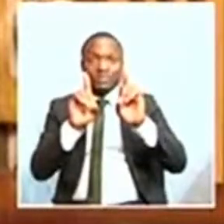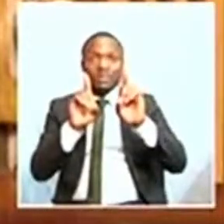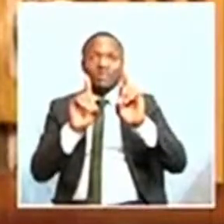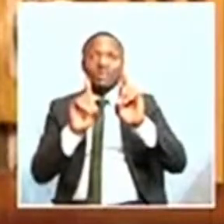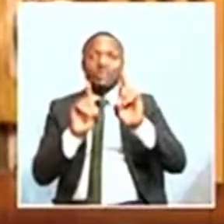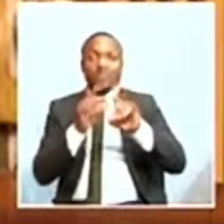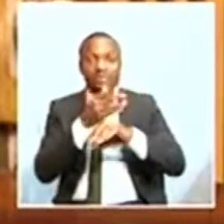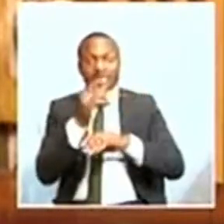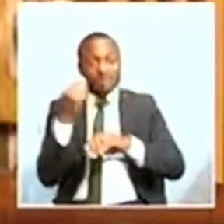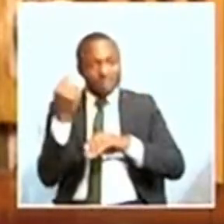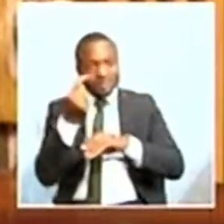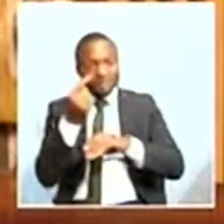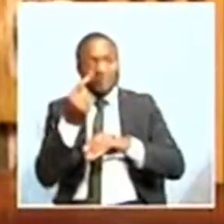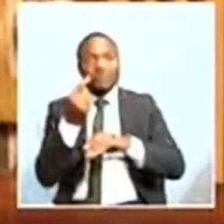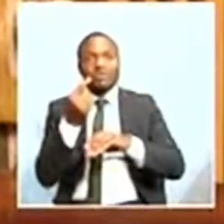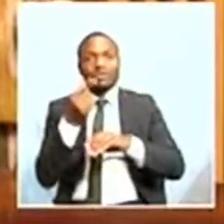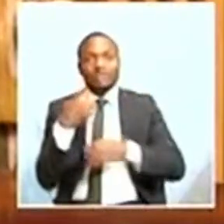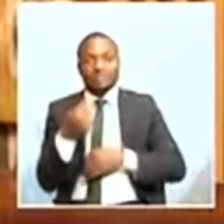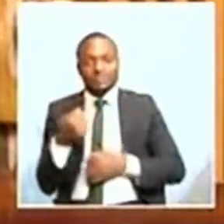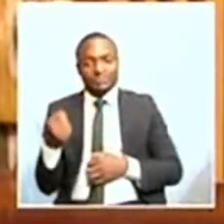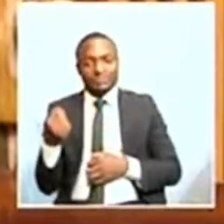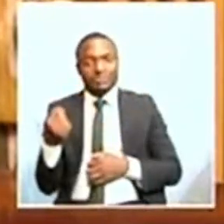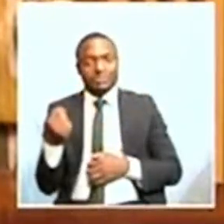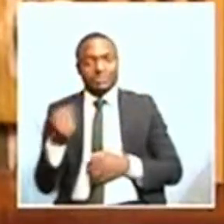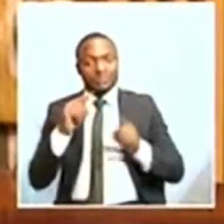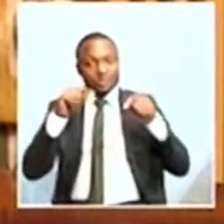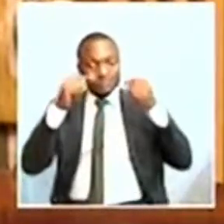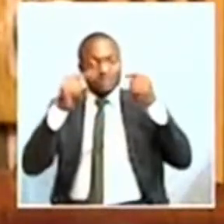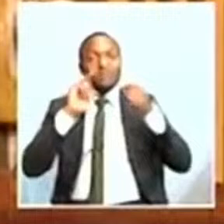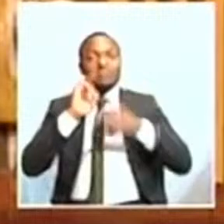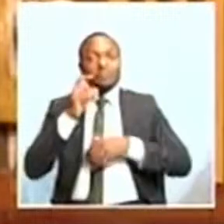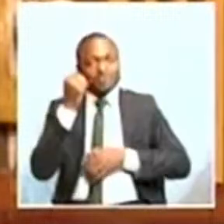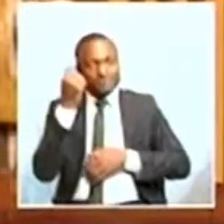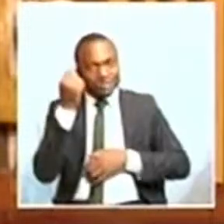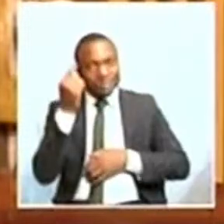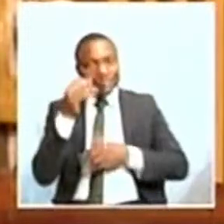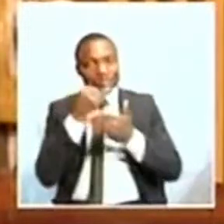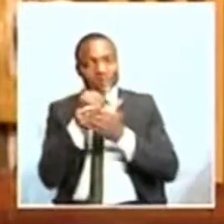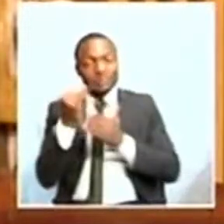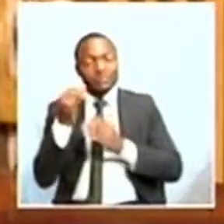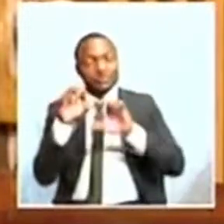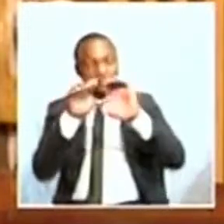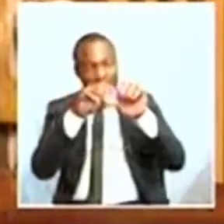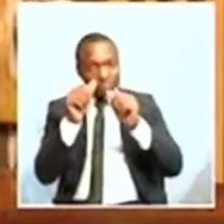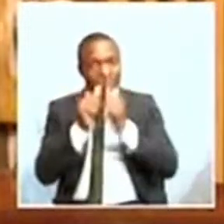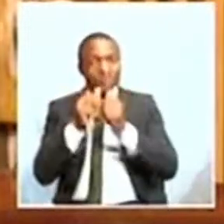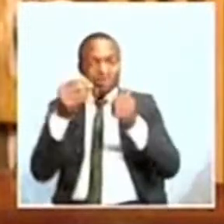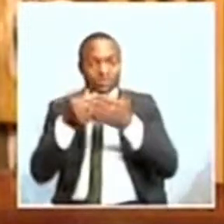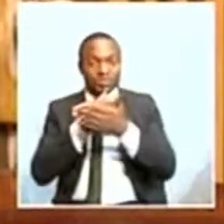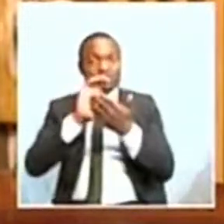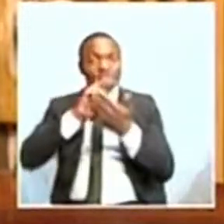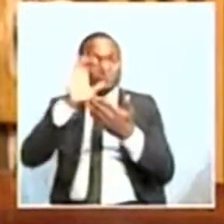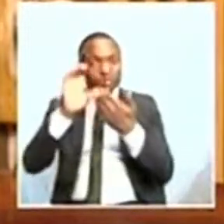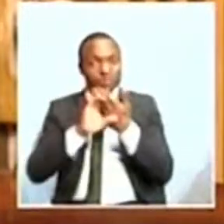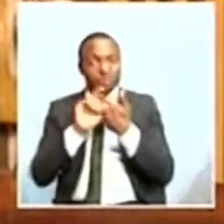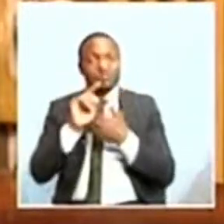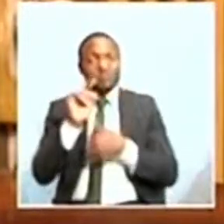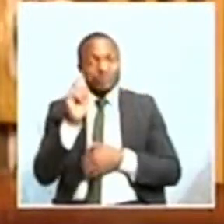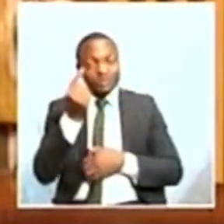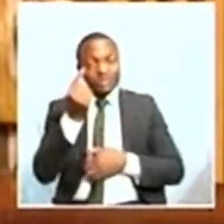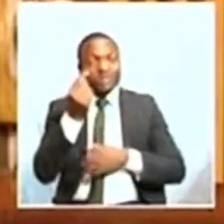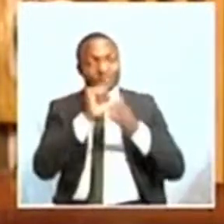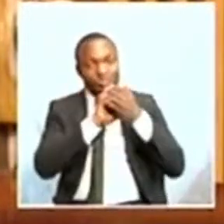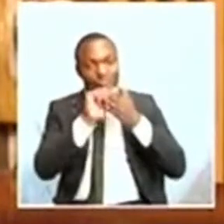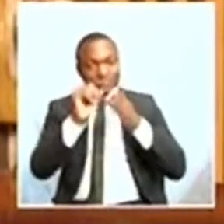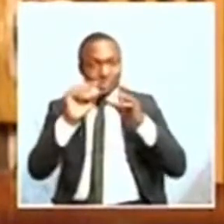so we have to make sure that we do understand the issues that have to do with the new curriculum. So that was the first